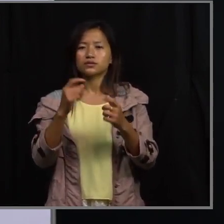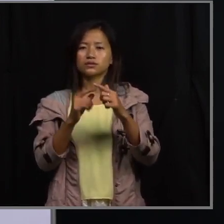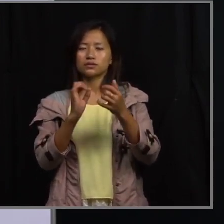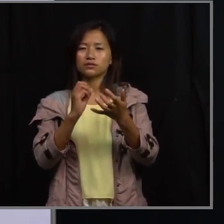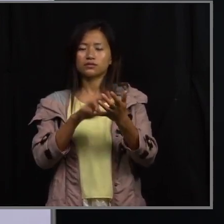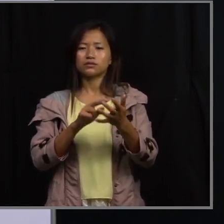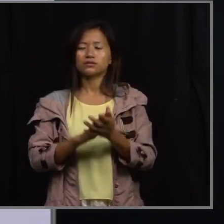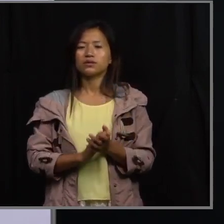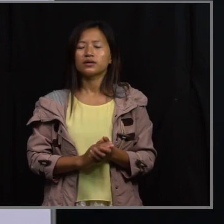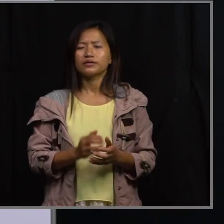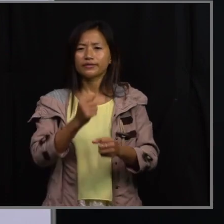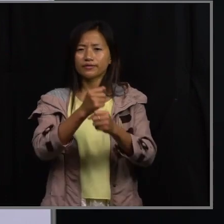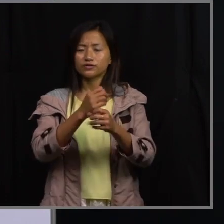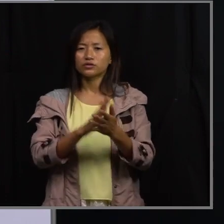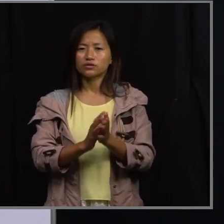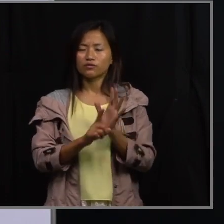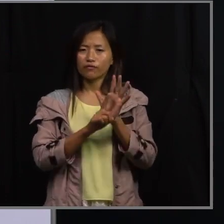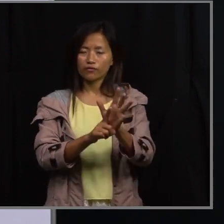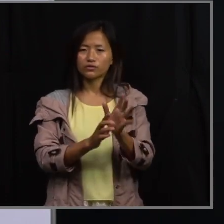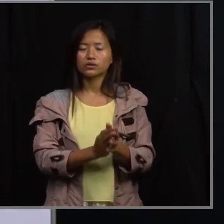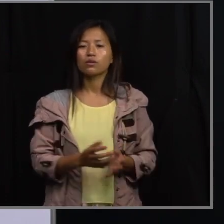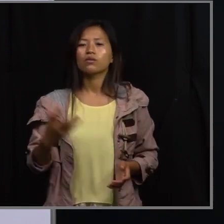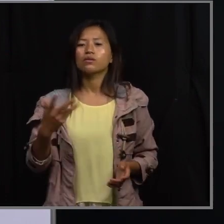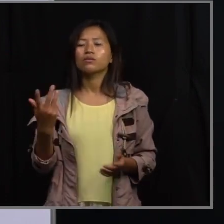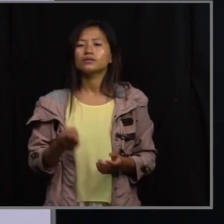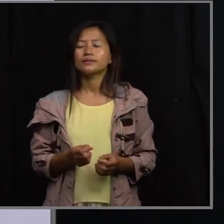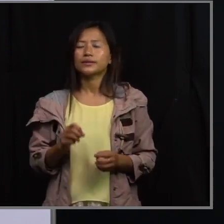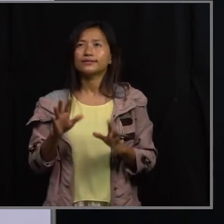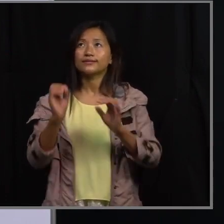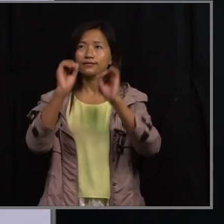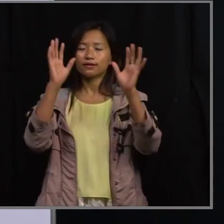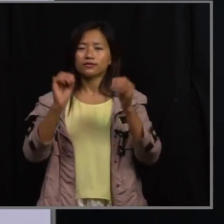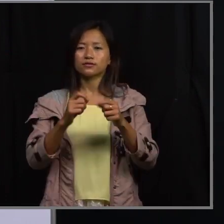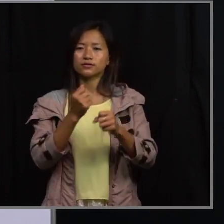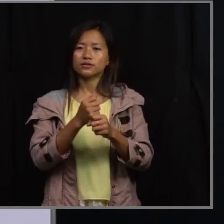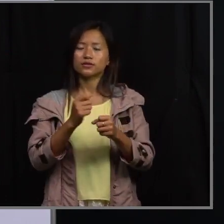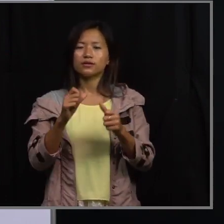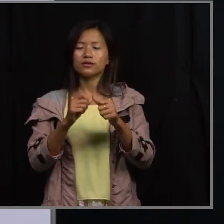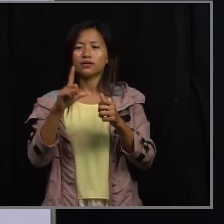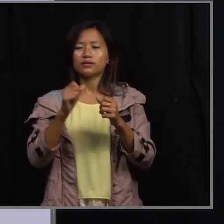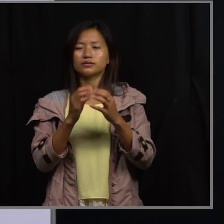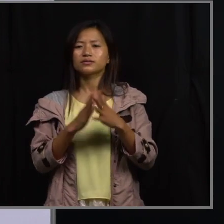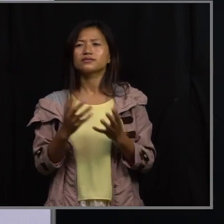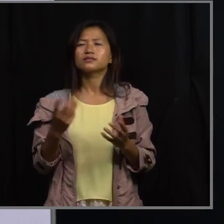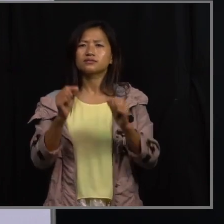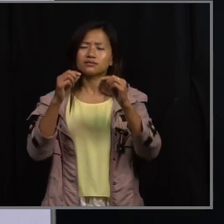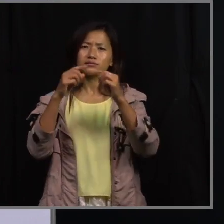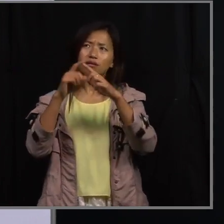by this gravitational force, we can understand that what's happening in the galaxy, how they behave, what's happening in the stars, what's